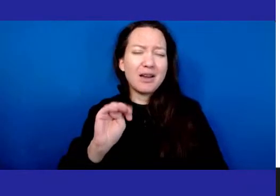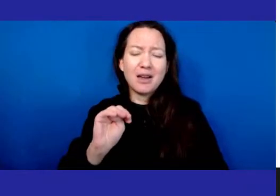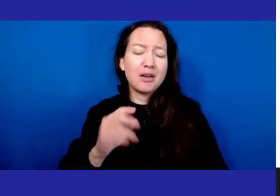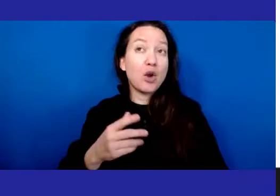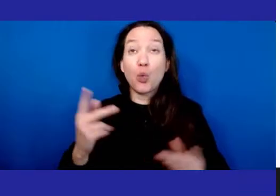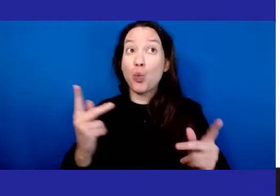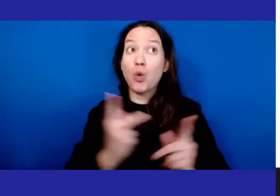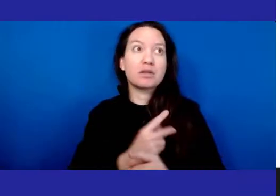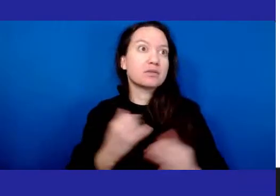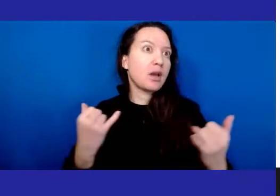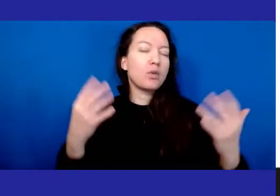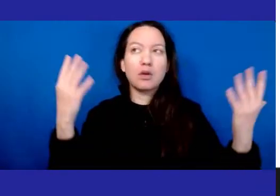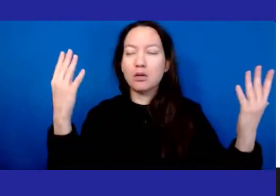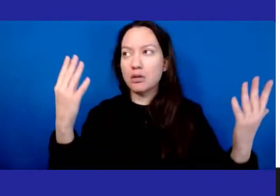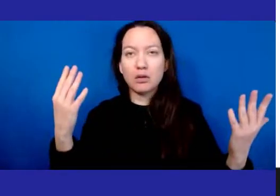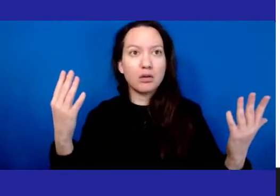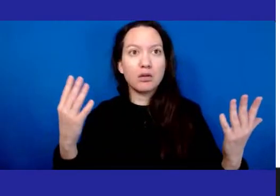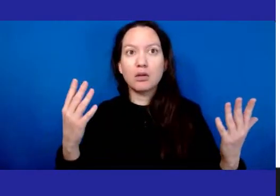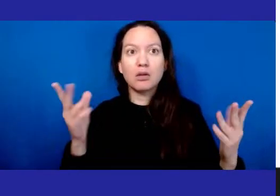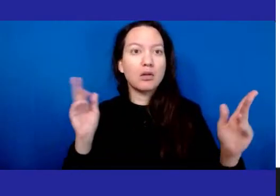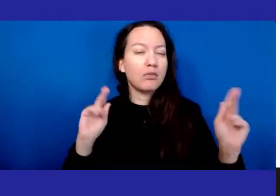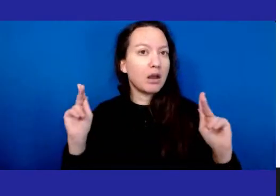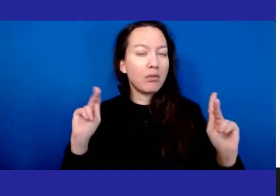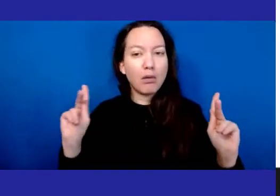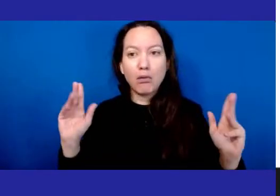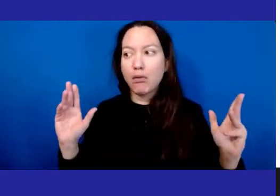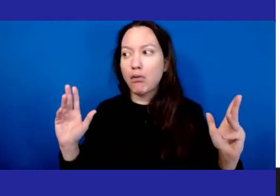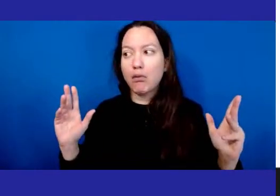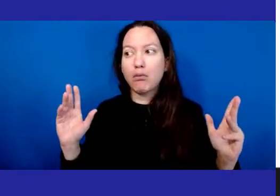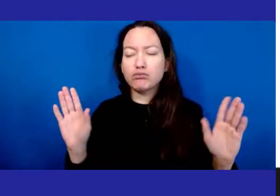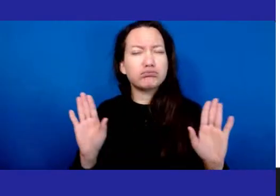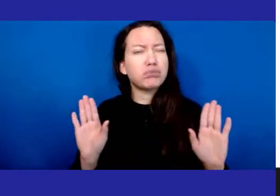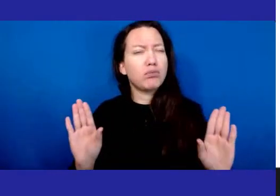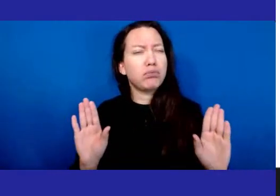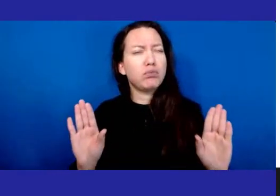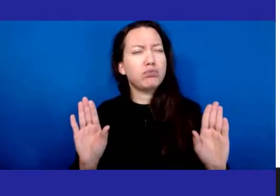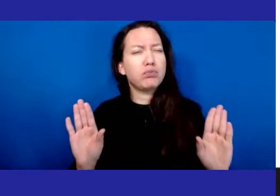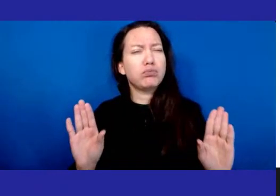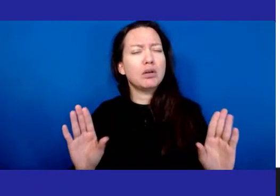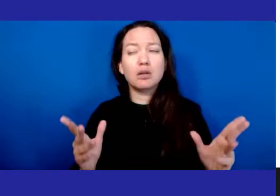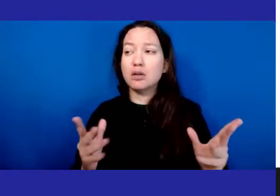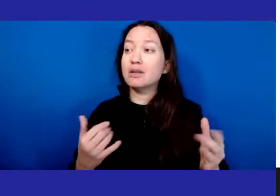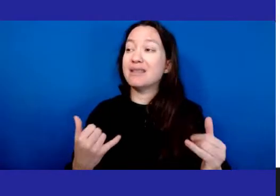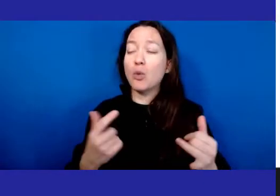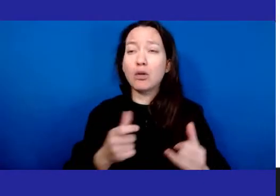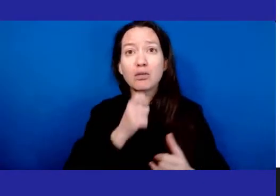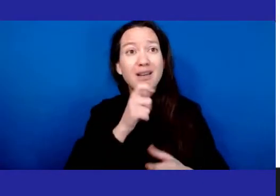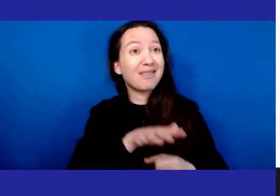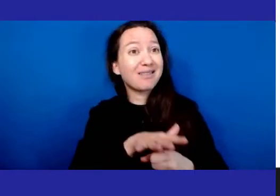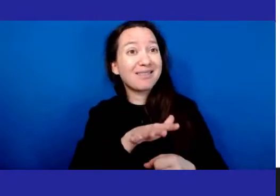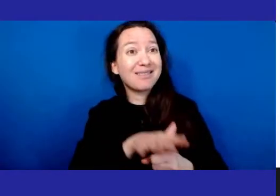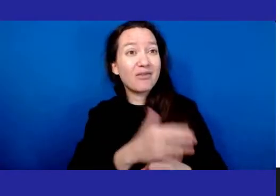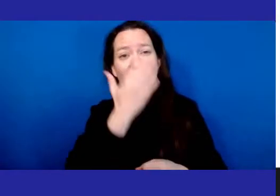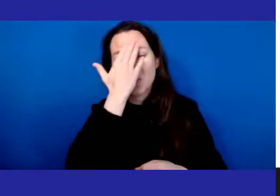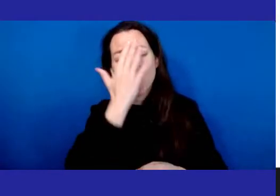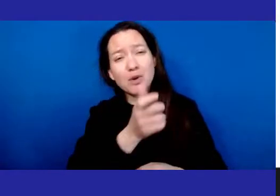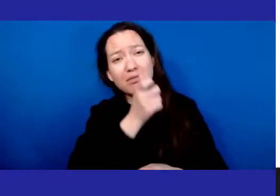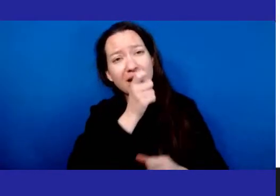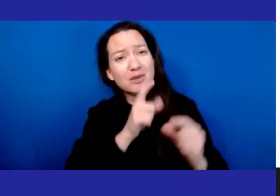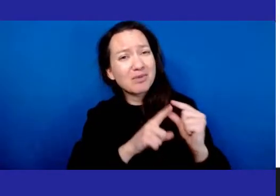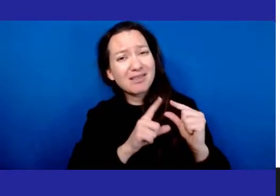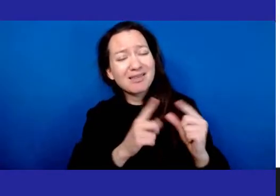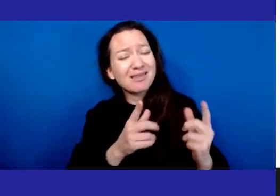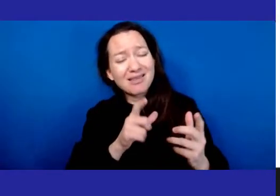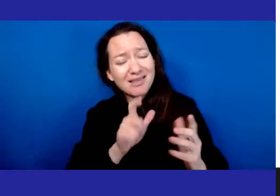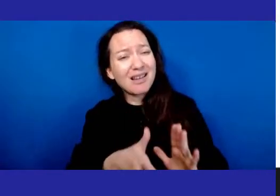be, because everybody is pushing, right? So now it isn't enough to just know your password. Now you have to